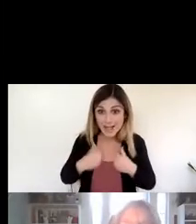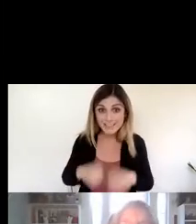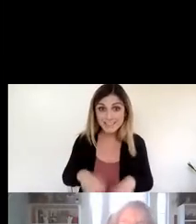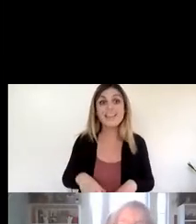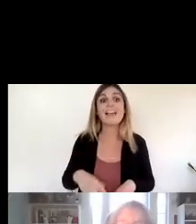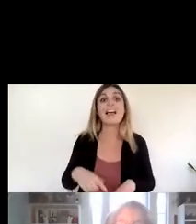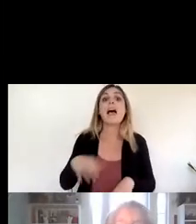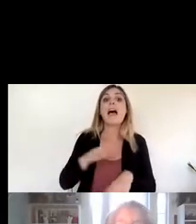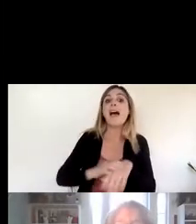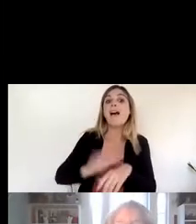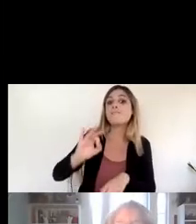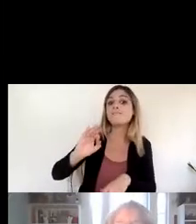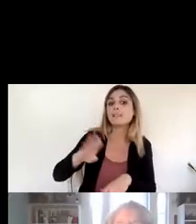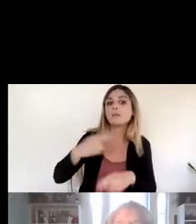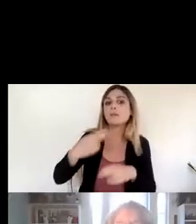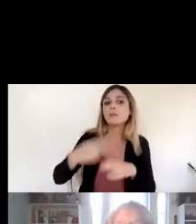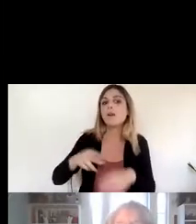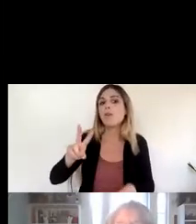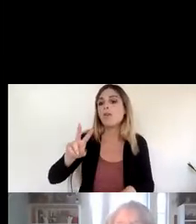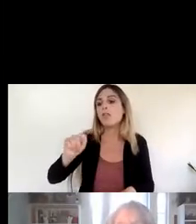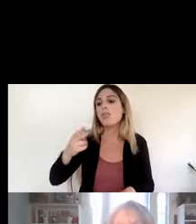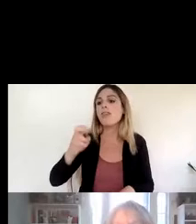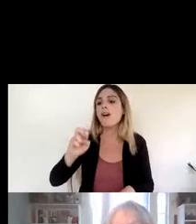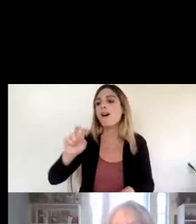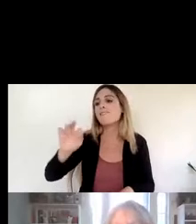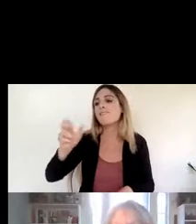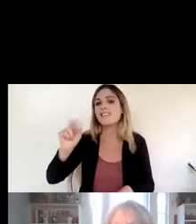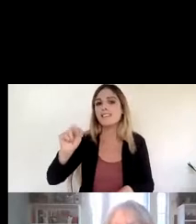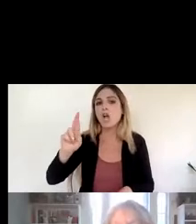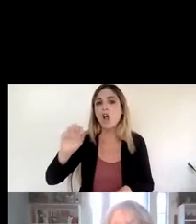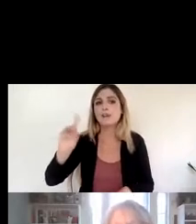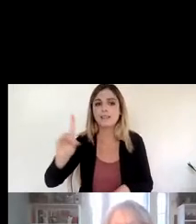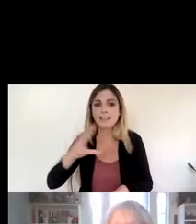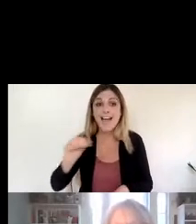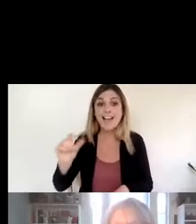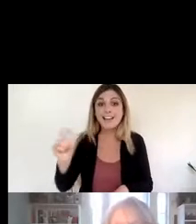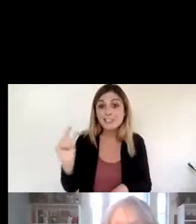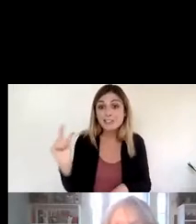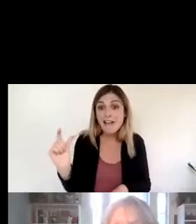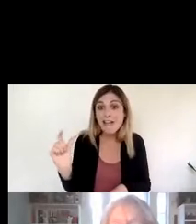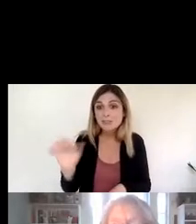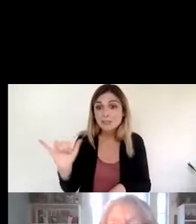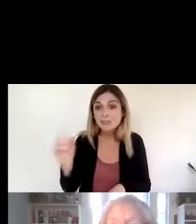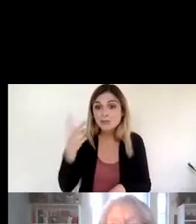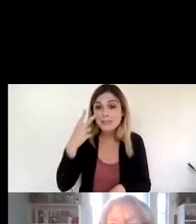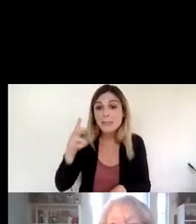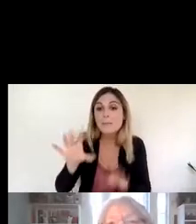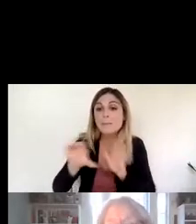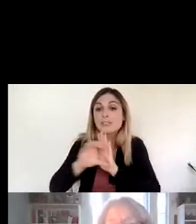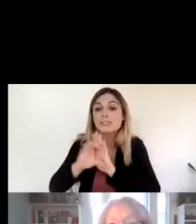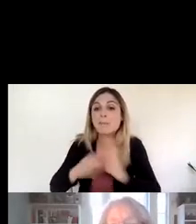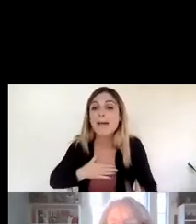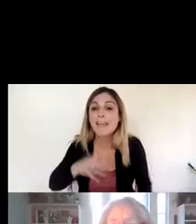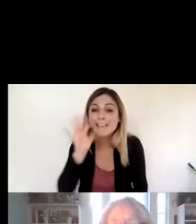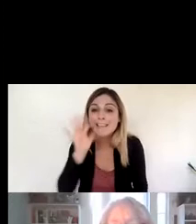Twitter, Jenny Messina on Instagram, especially if you want to see pictures of my cats, that's the place to go. And my